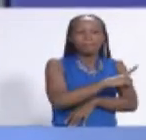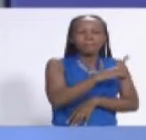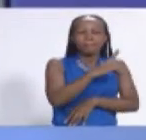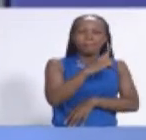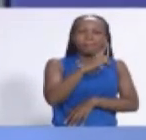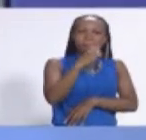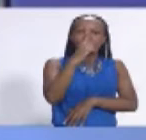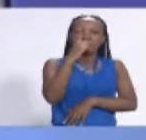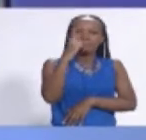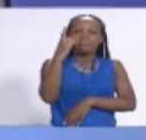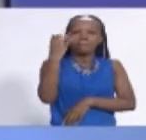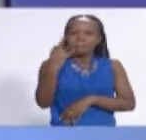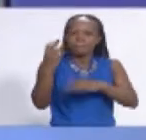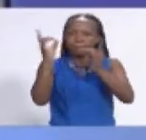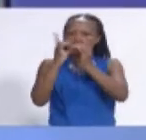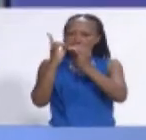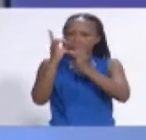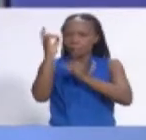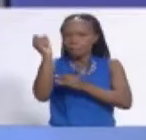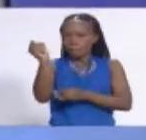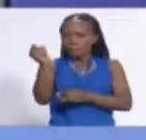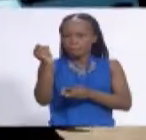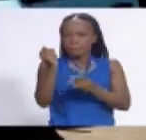United States through London.